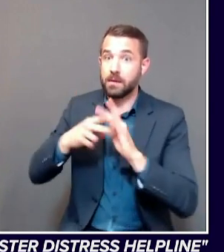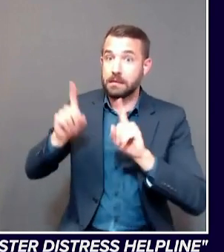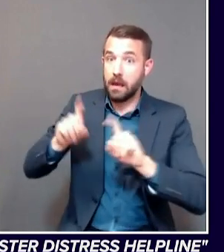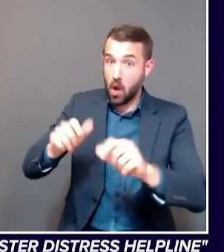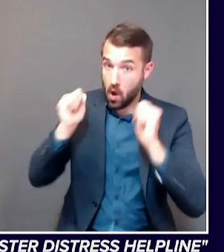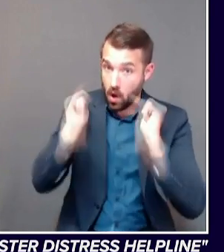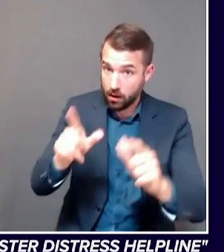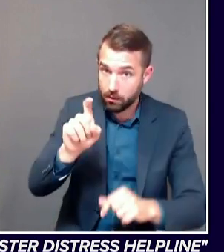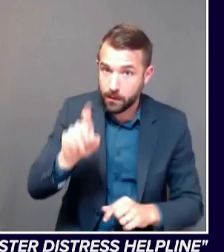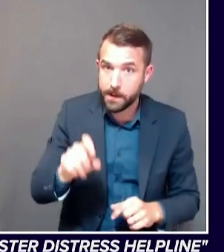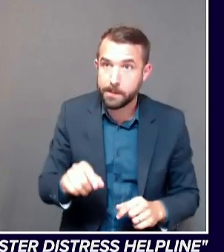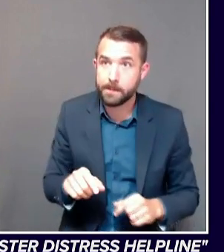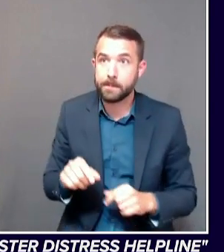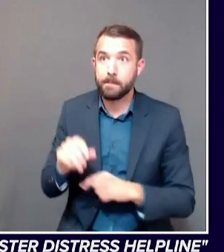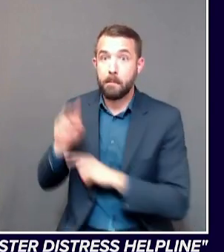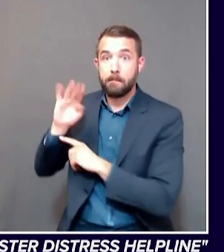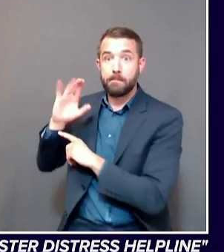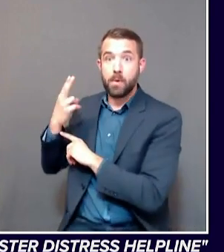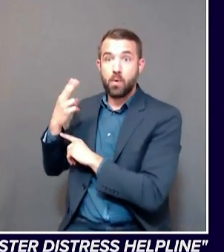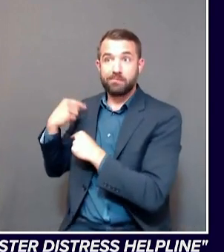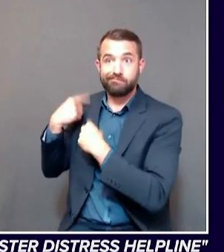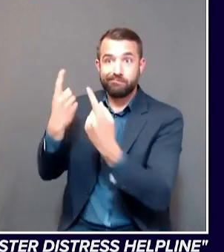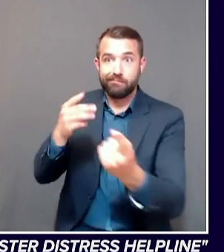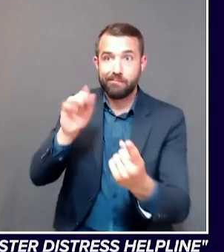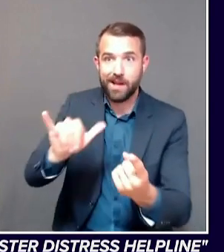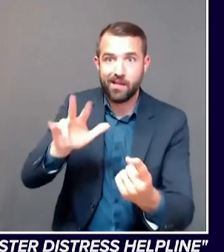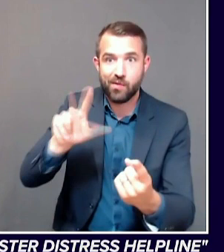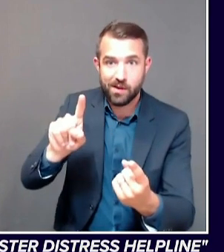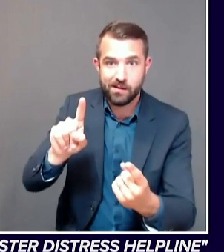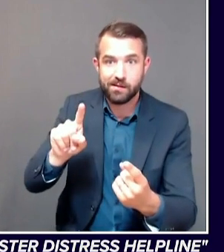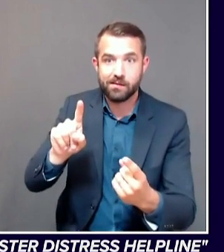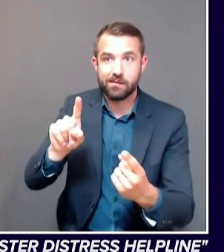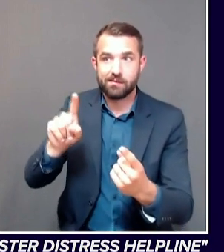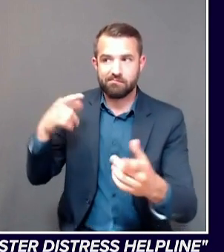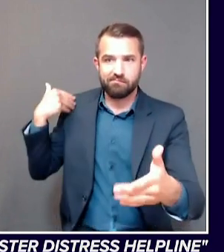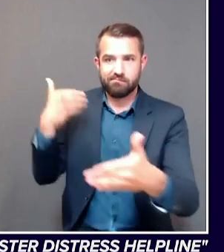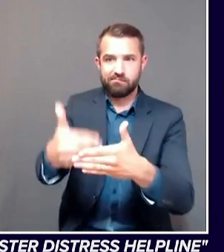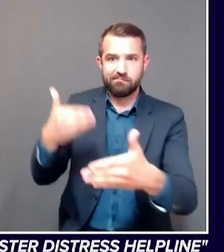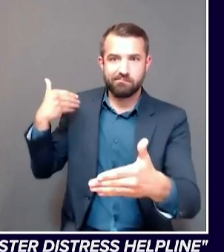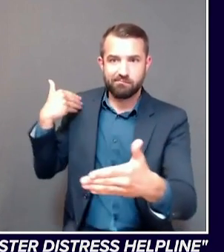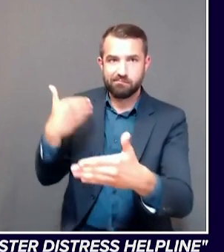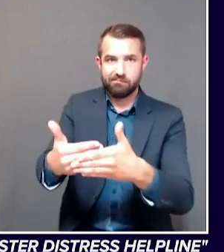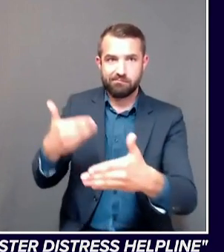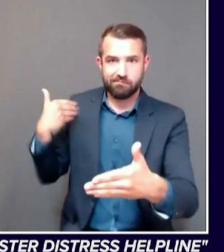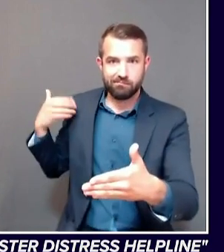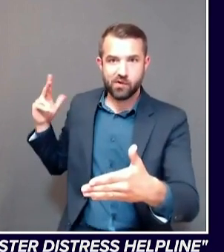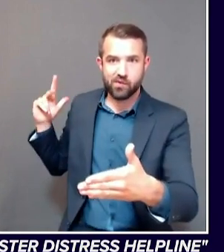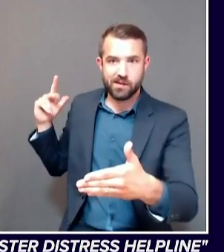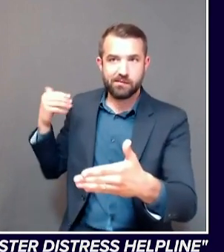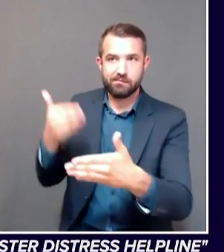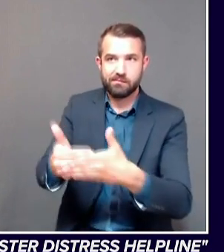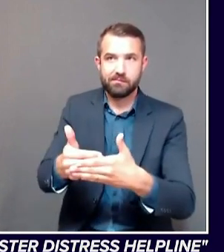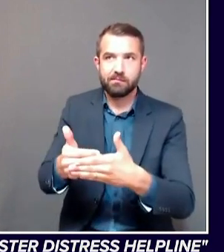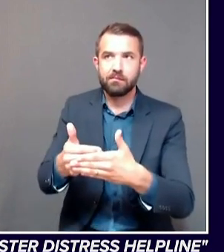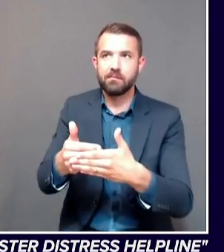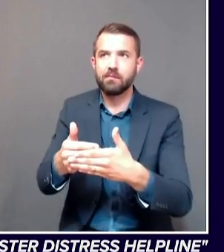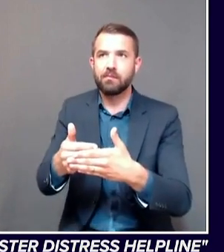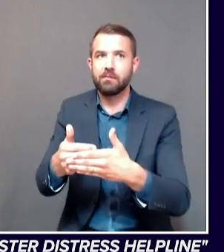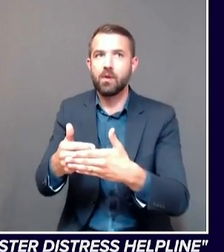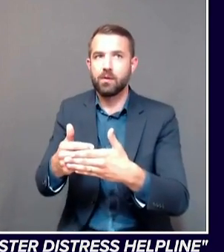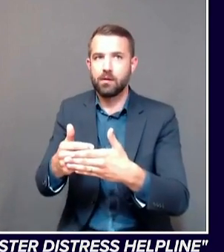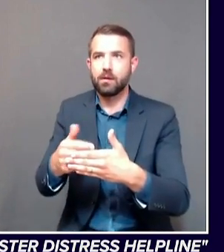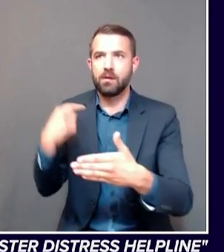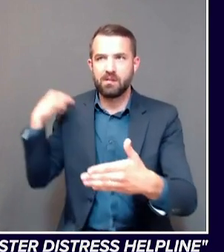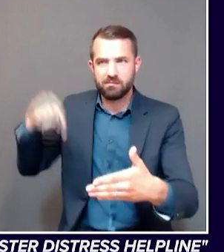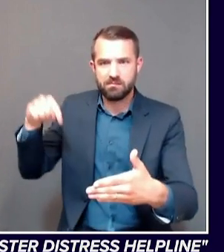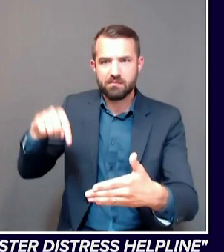between mid-March and those to May 31st, let's say, those 23 cases, there was never at any point when any of those cases